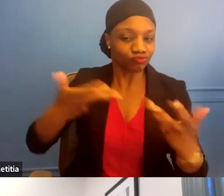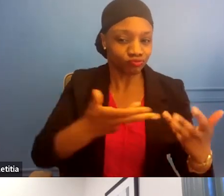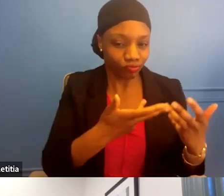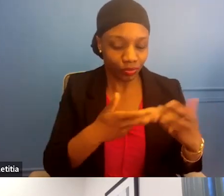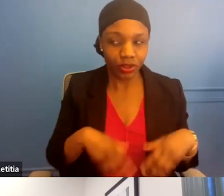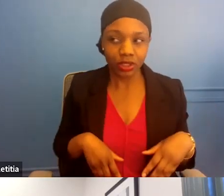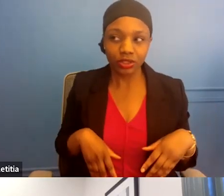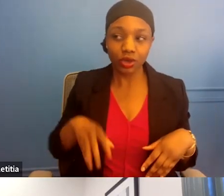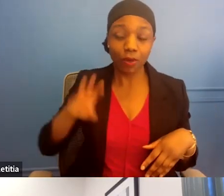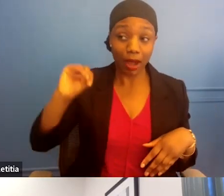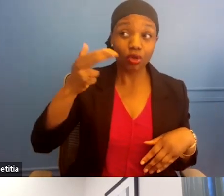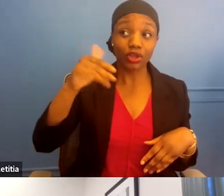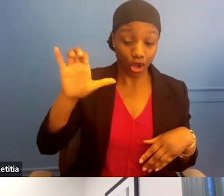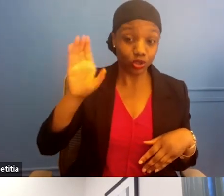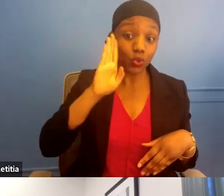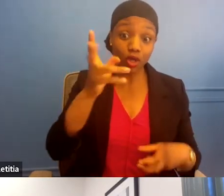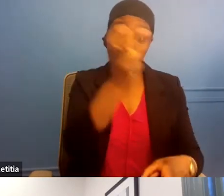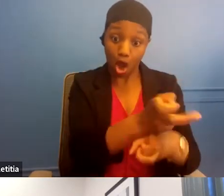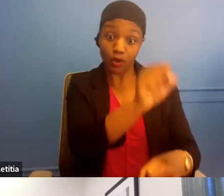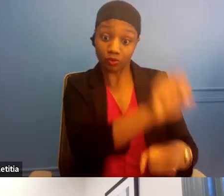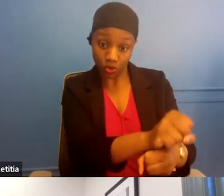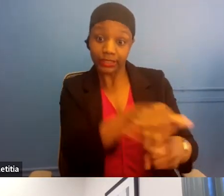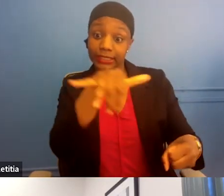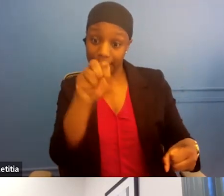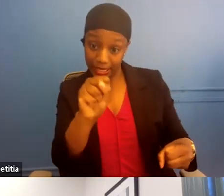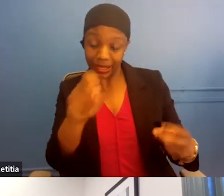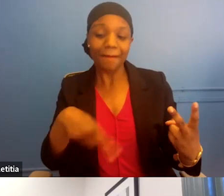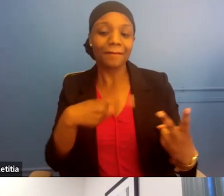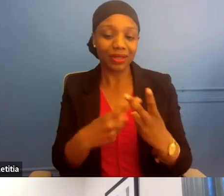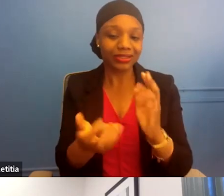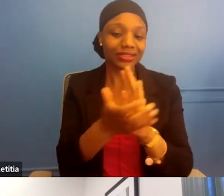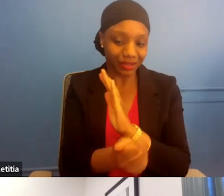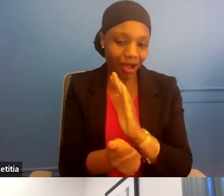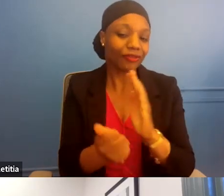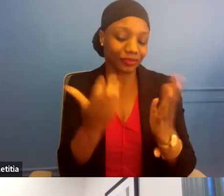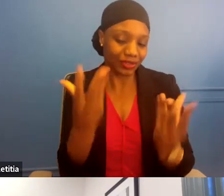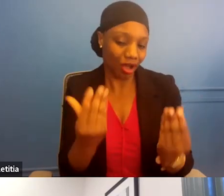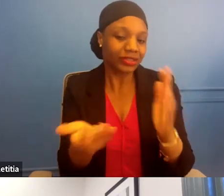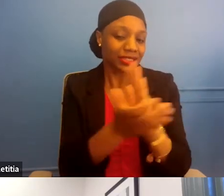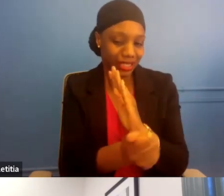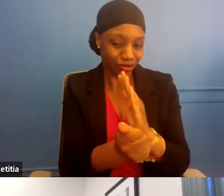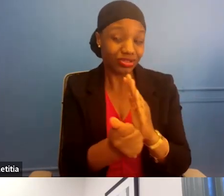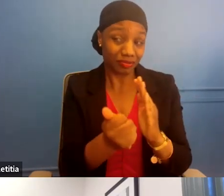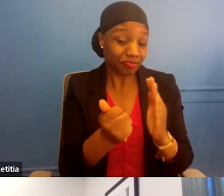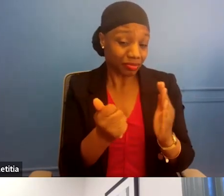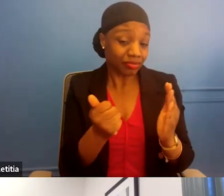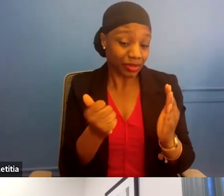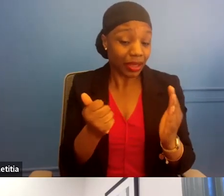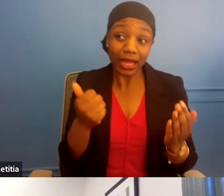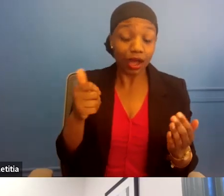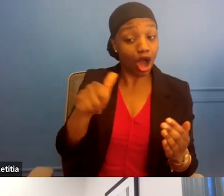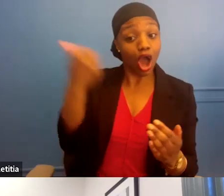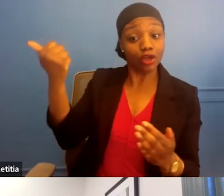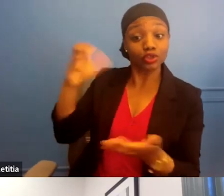just going to work hard and those soft skills are there, and you actually have more than a lot of other people who might have only done engineering